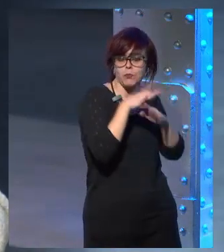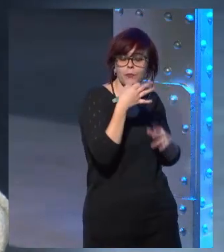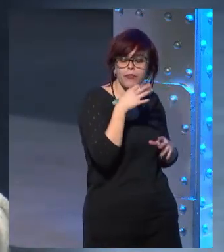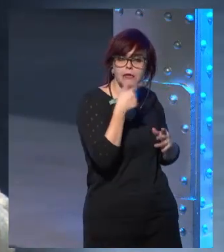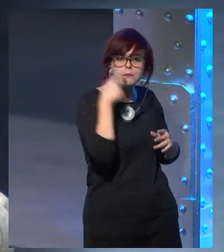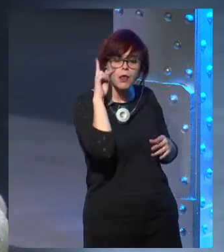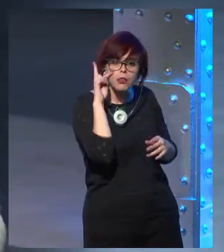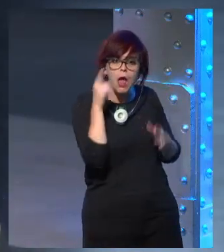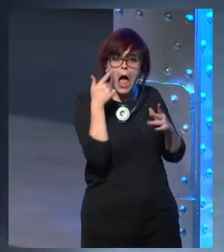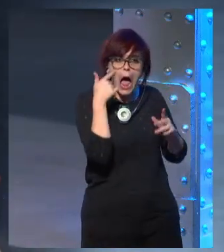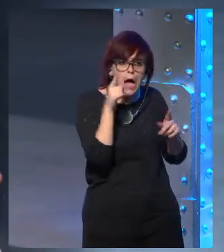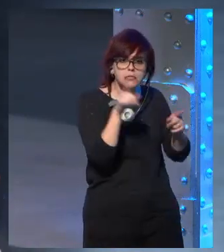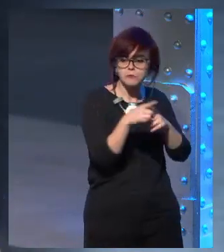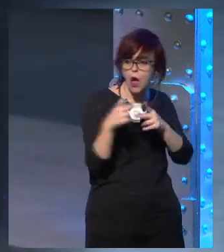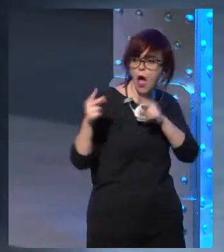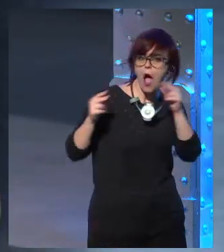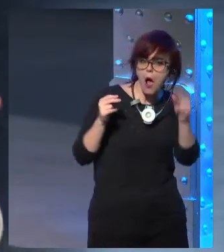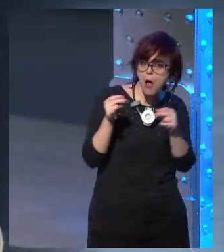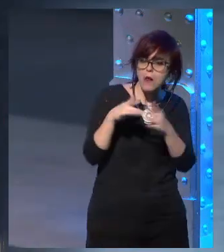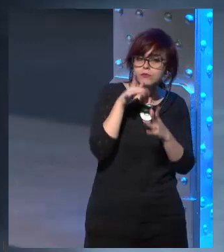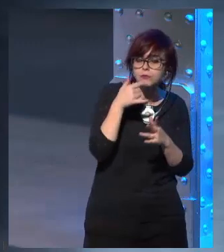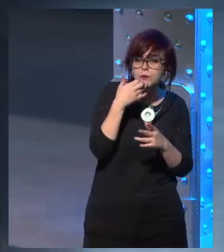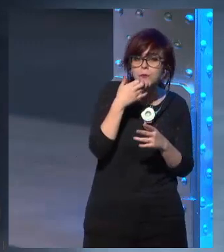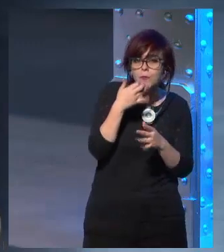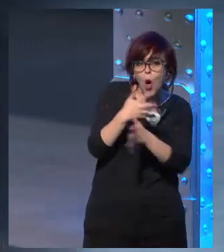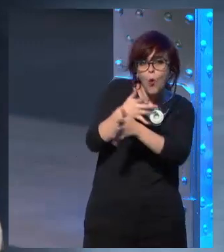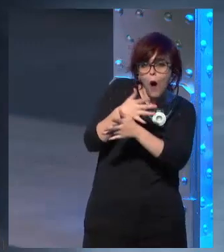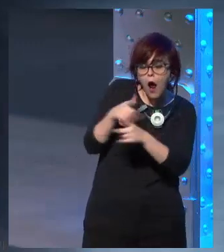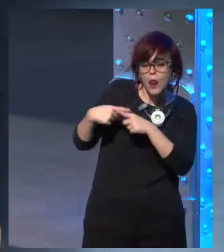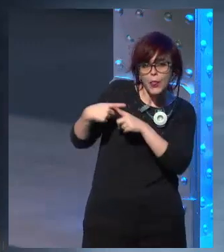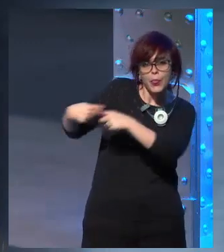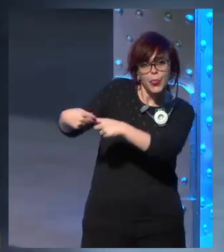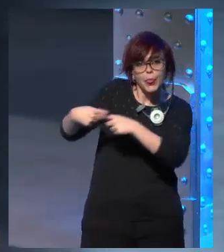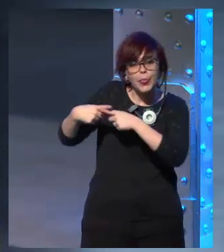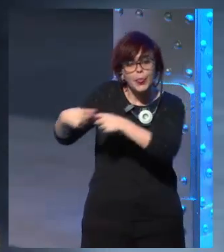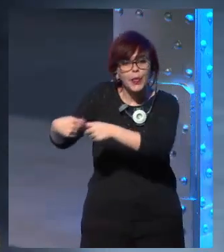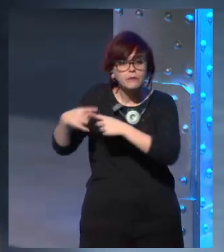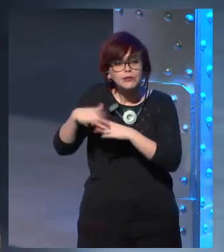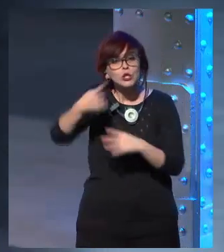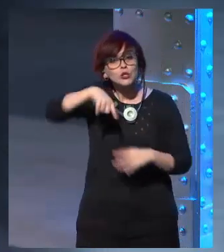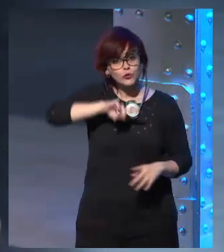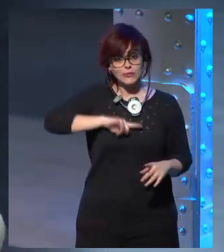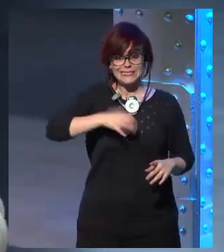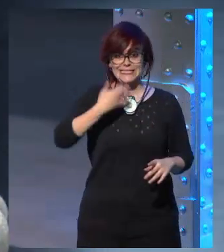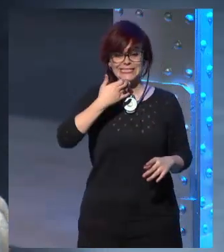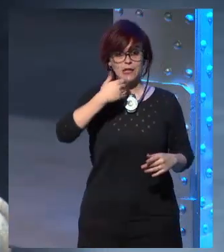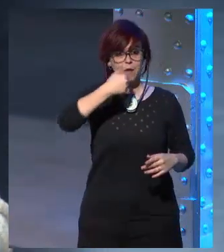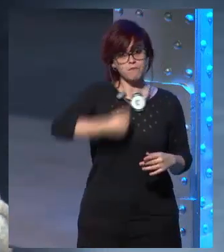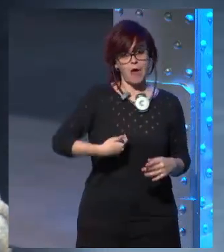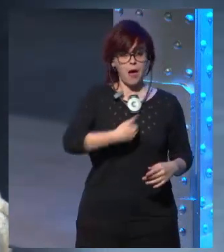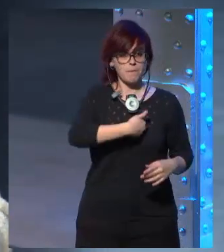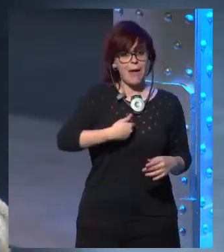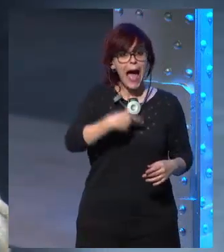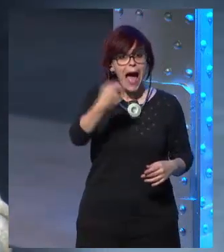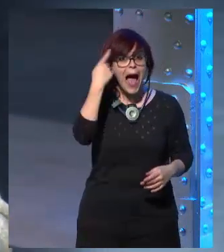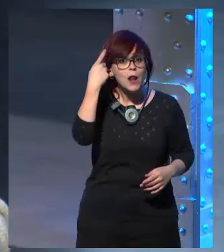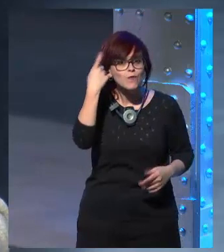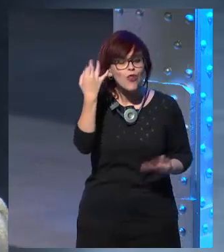tinkering or playing. Like, we have to, as learners, we have to be able to mess around. Tinkering and play